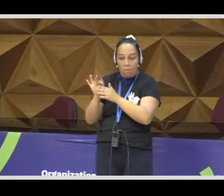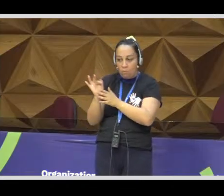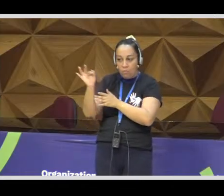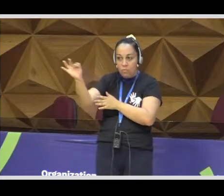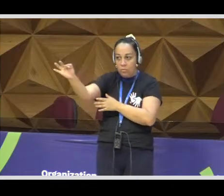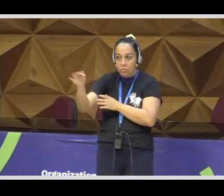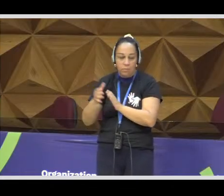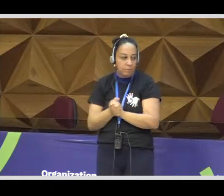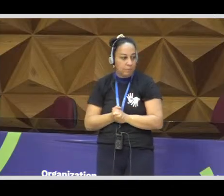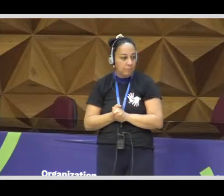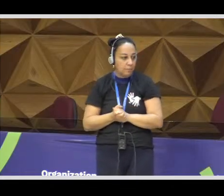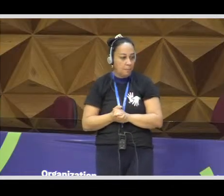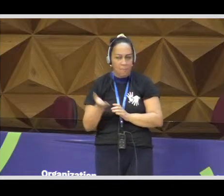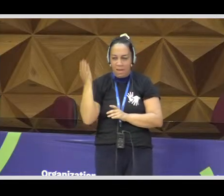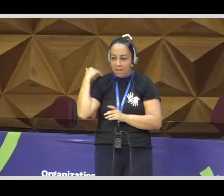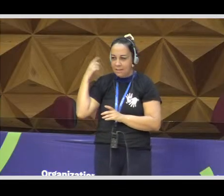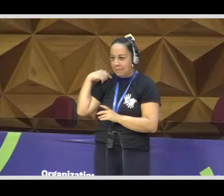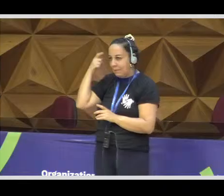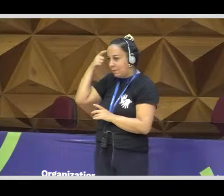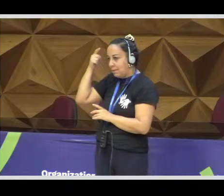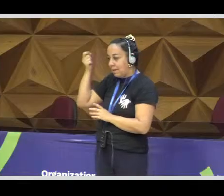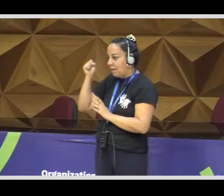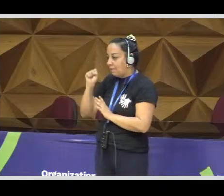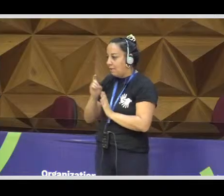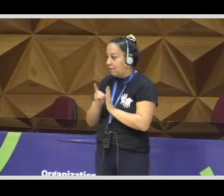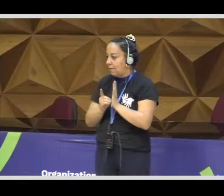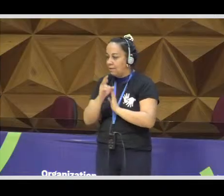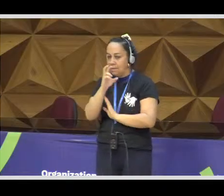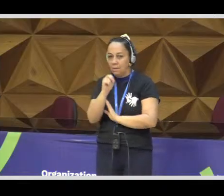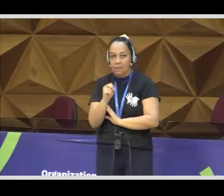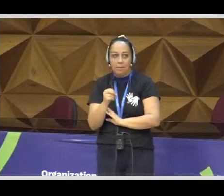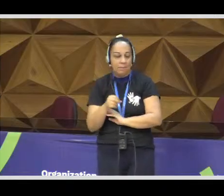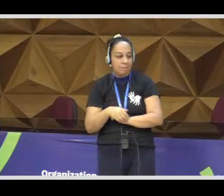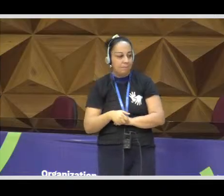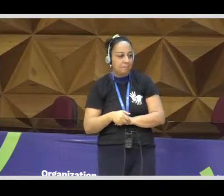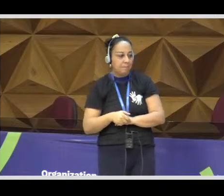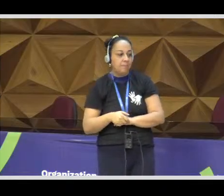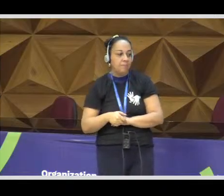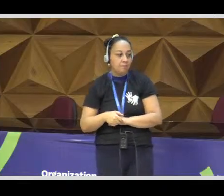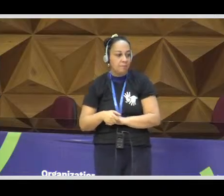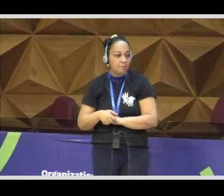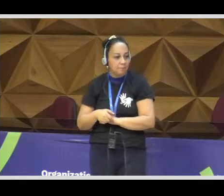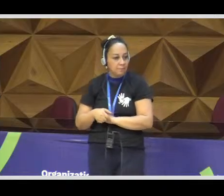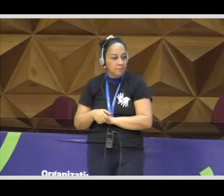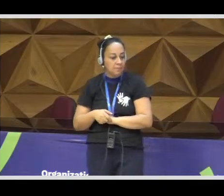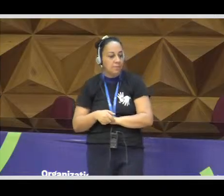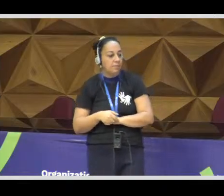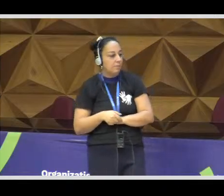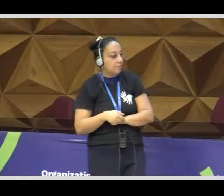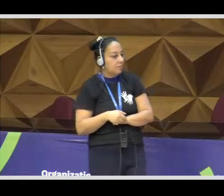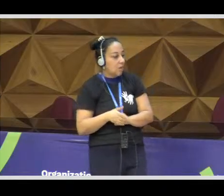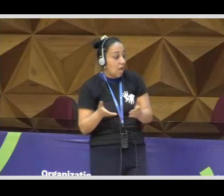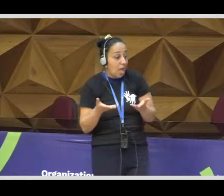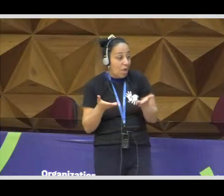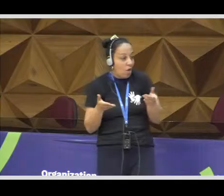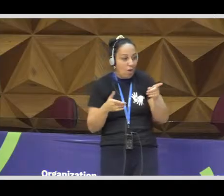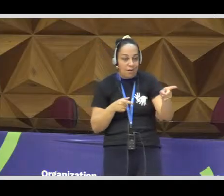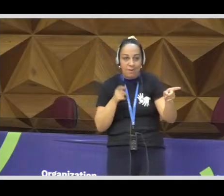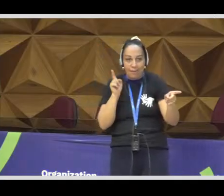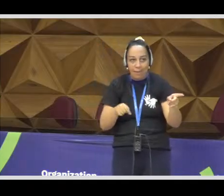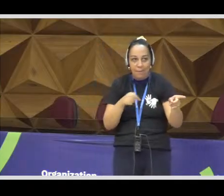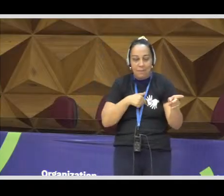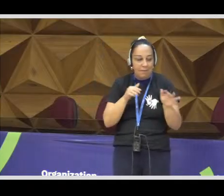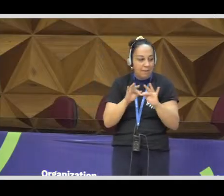Has that turned out to be true? I don't know. Sometimes my travel is a little bit more like this, especially when my kids were small. You know, it wasn't such a